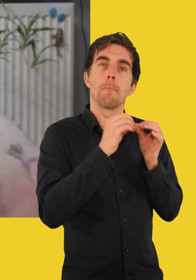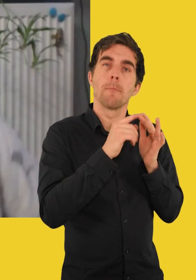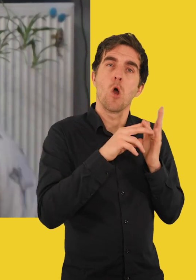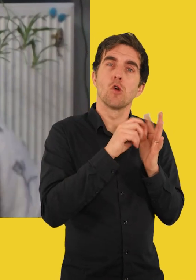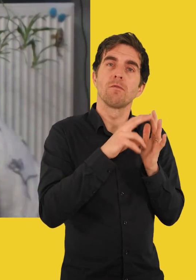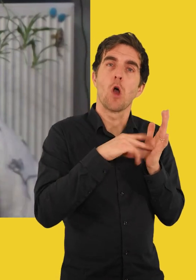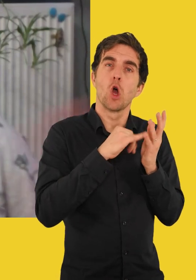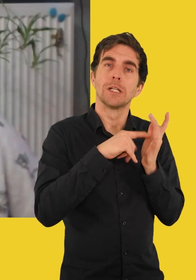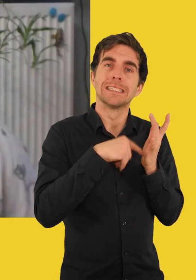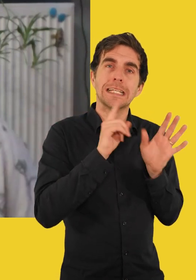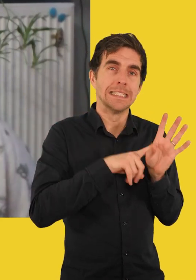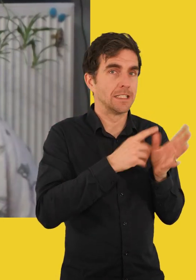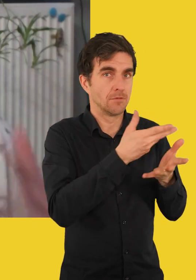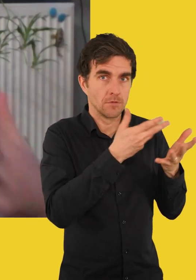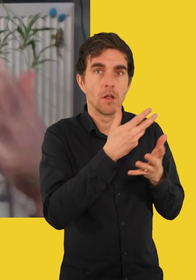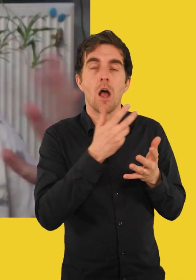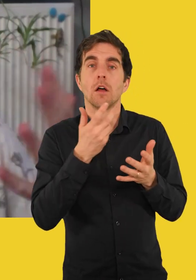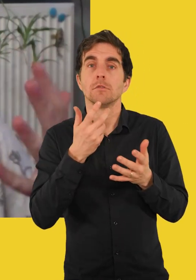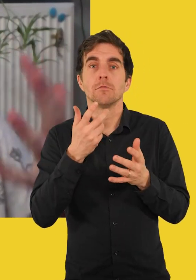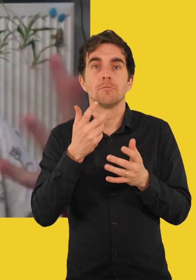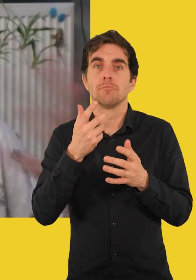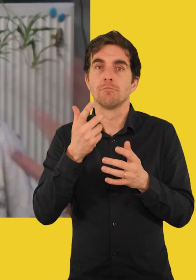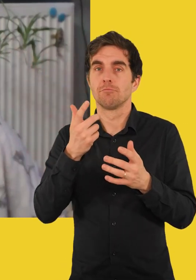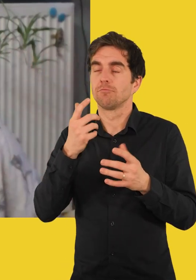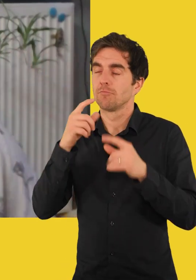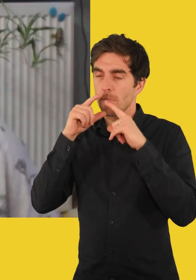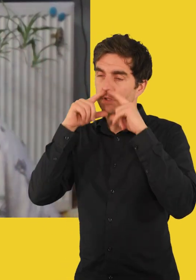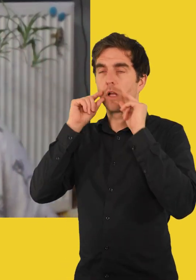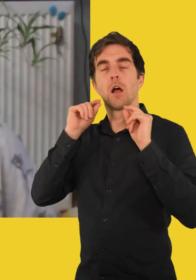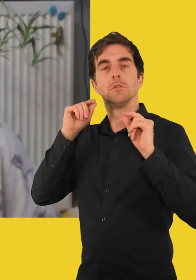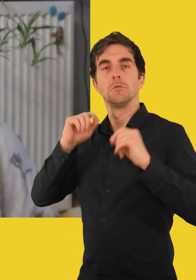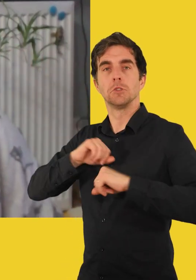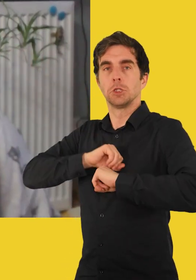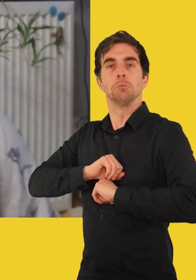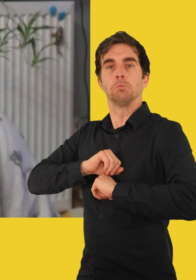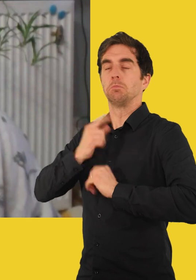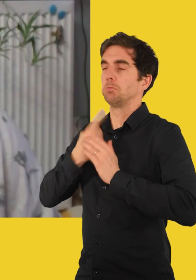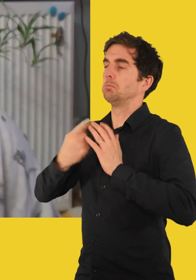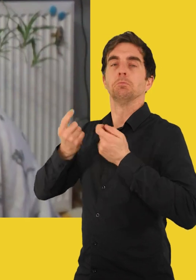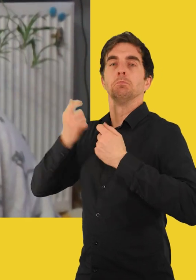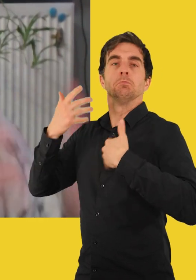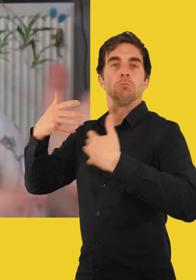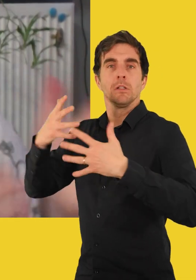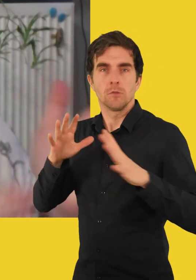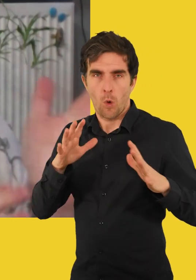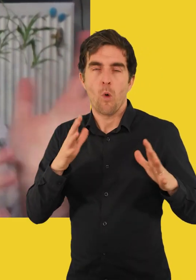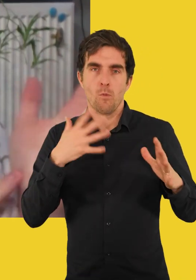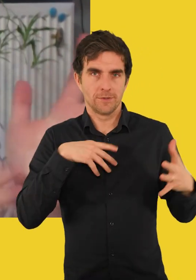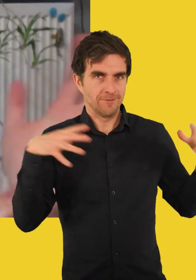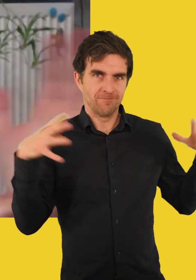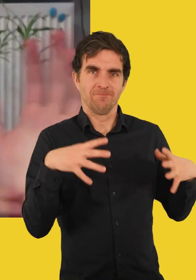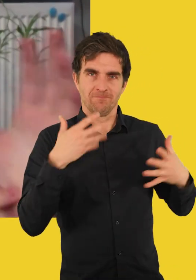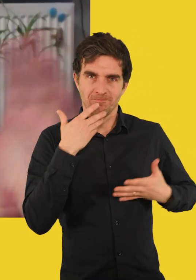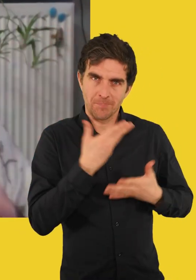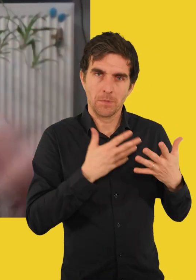of perspectives when they were working rather than a monoculture of their mustaches. If the function of their